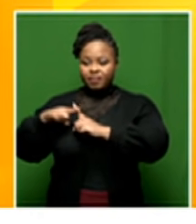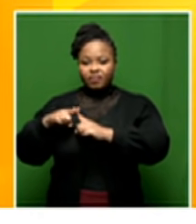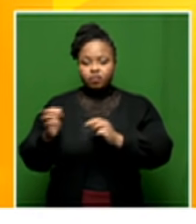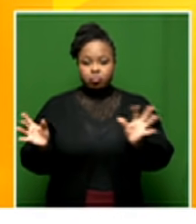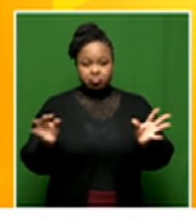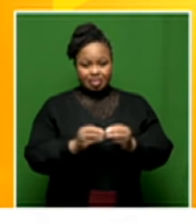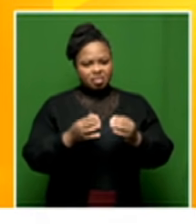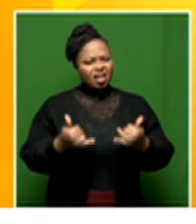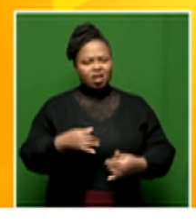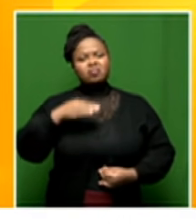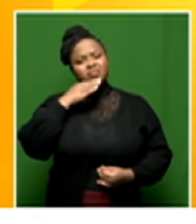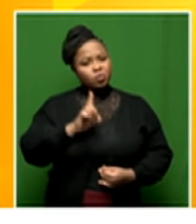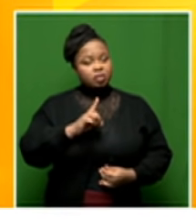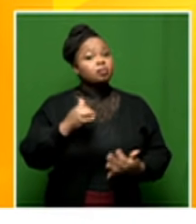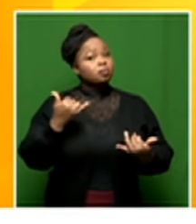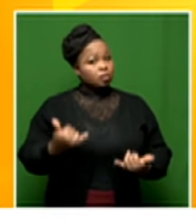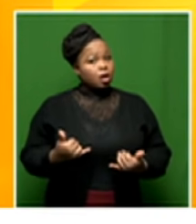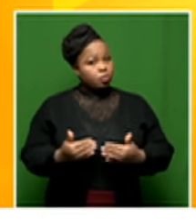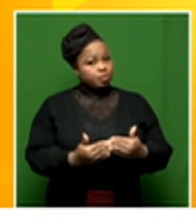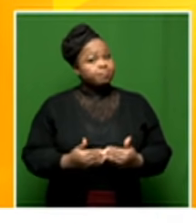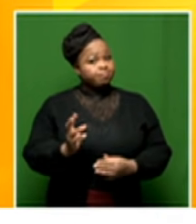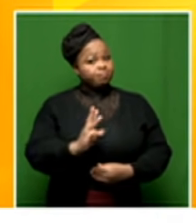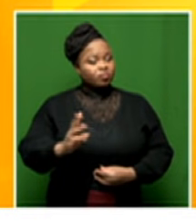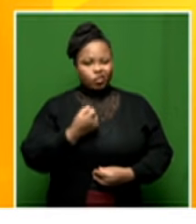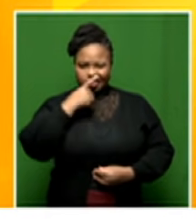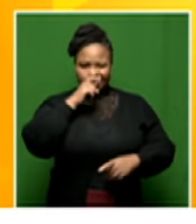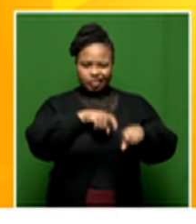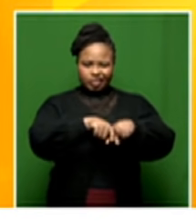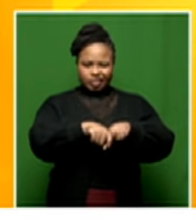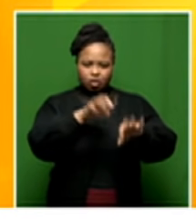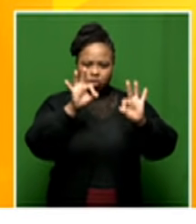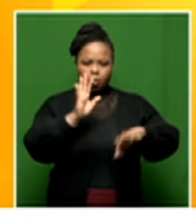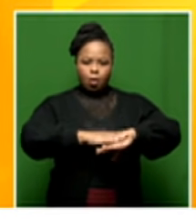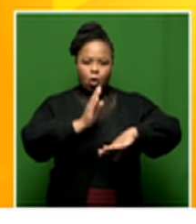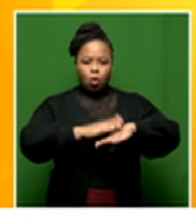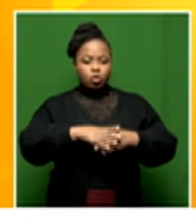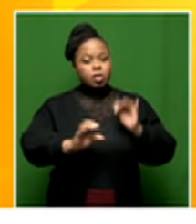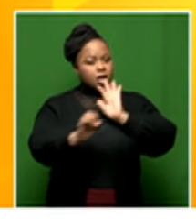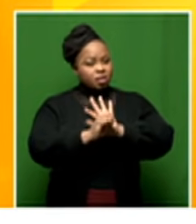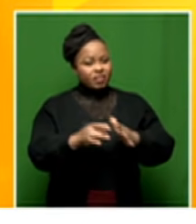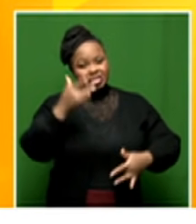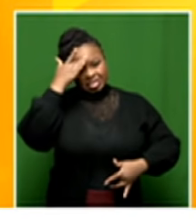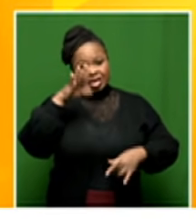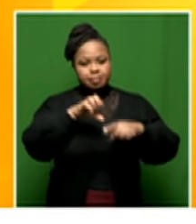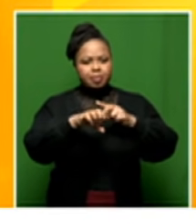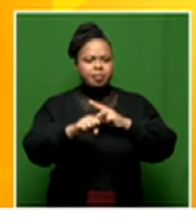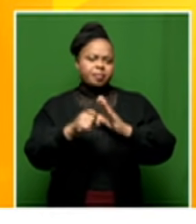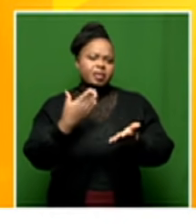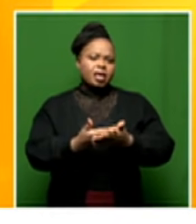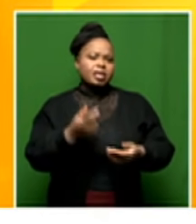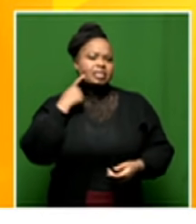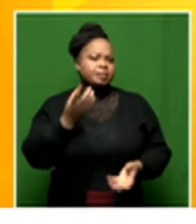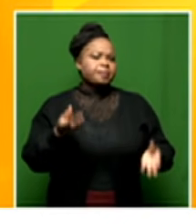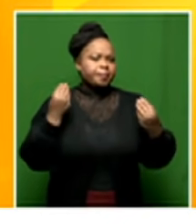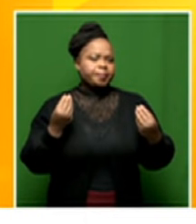as far as is possible, enhance our testing to really get a better sense and identify cases in order to get a better sense of